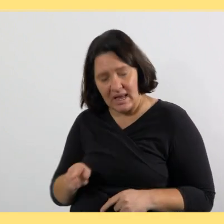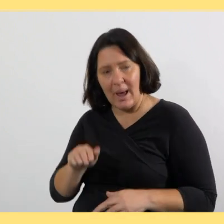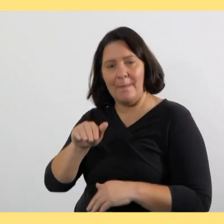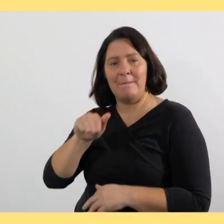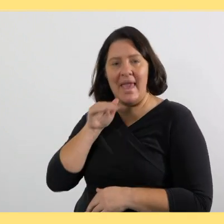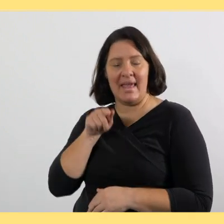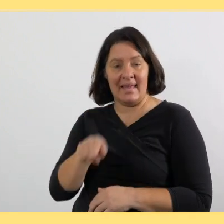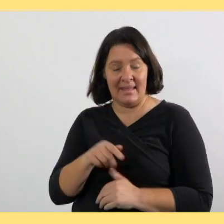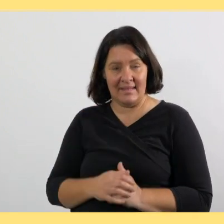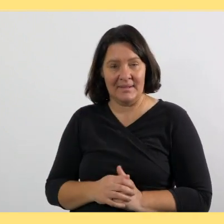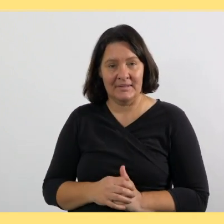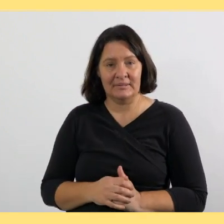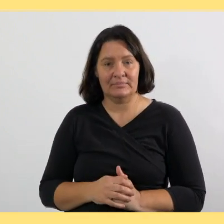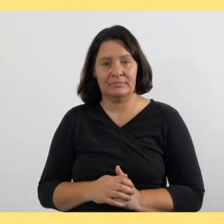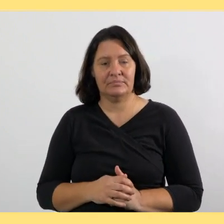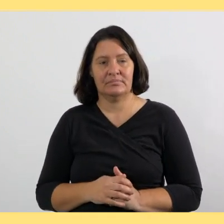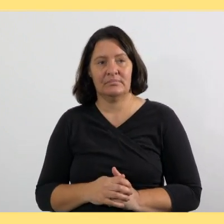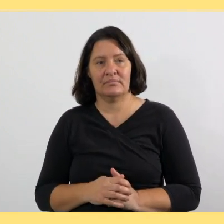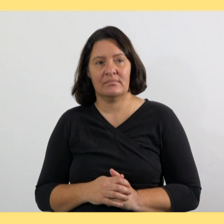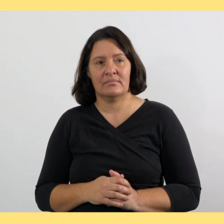say bank